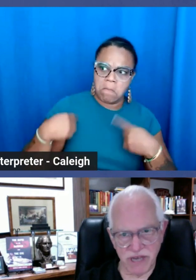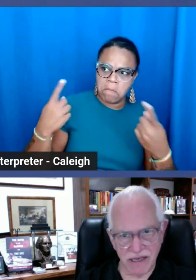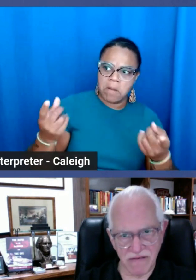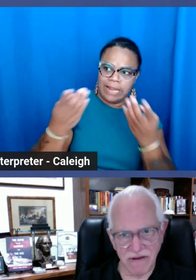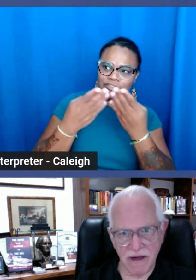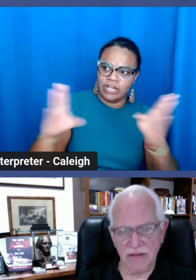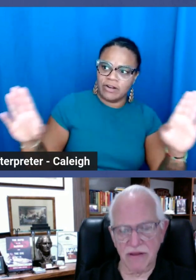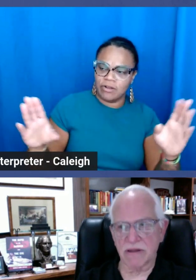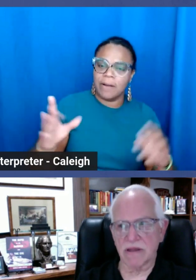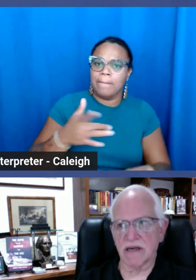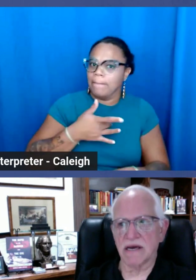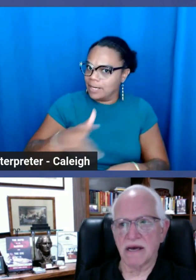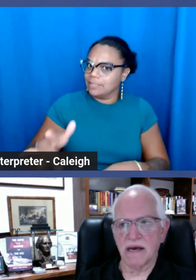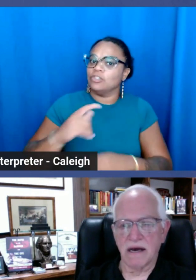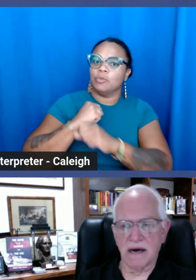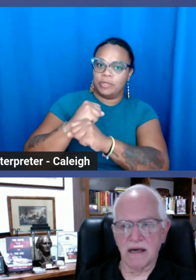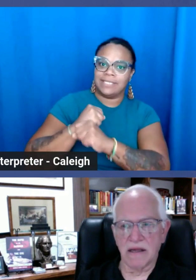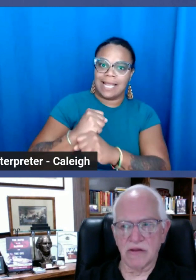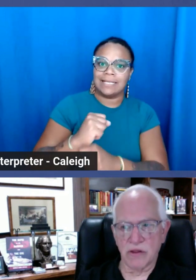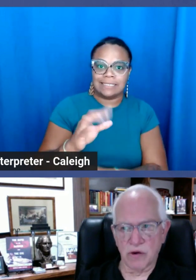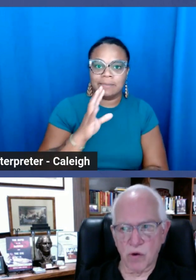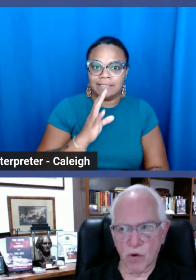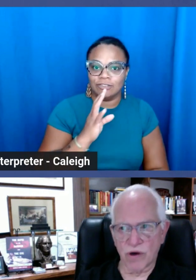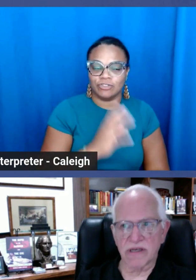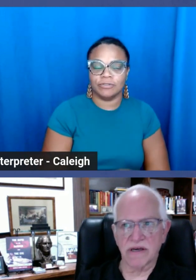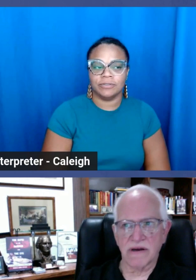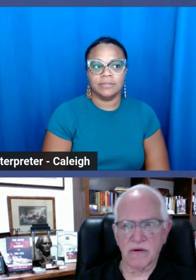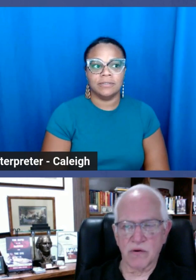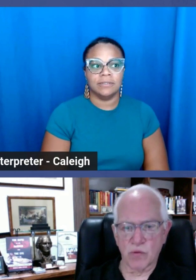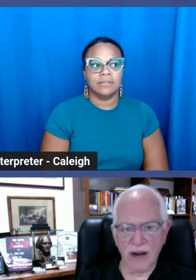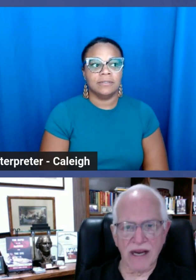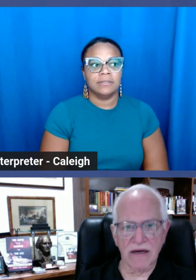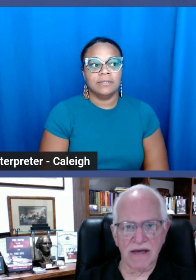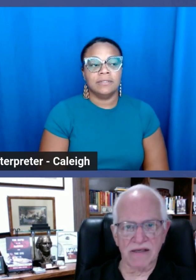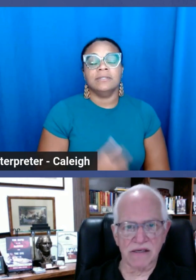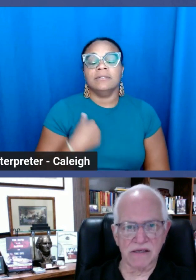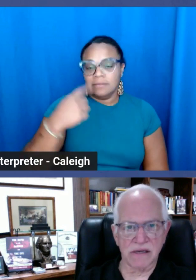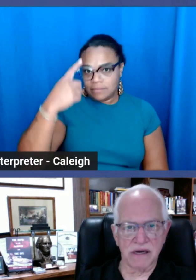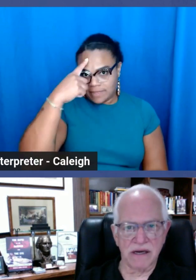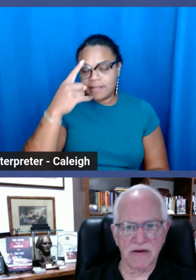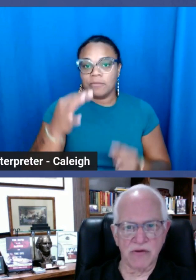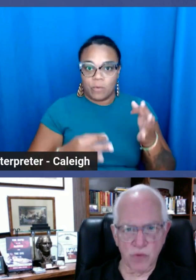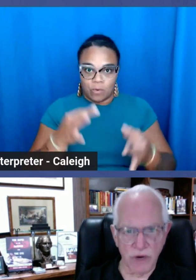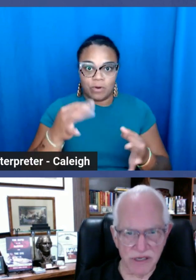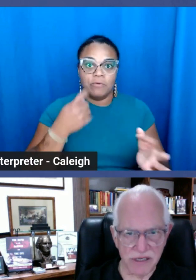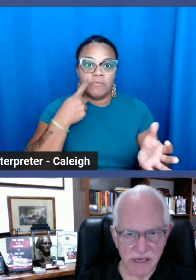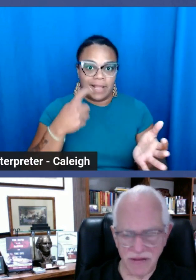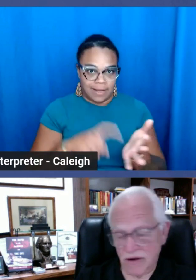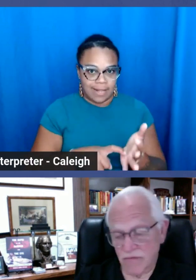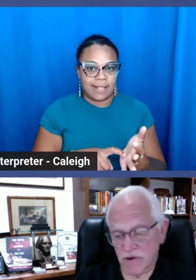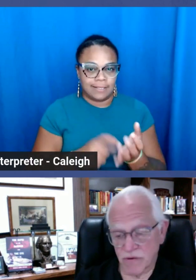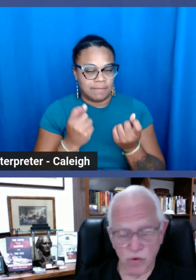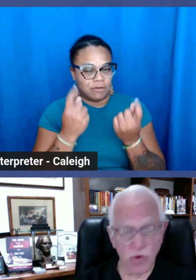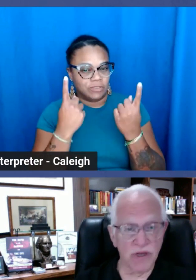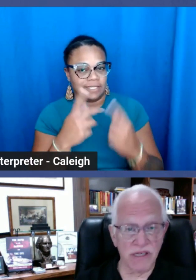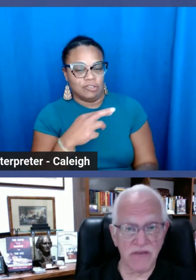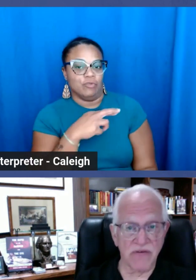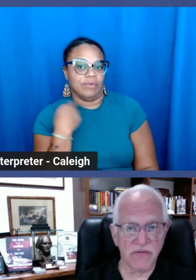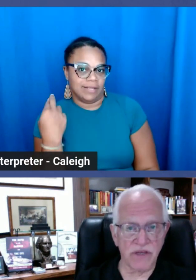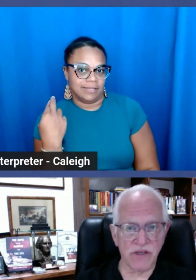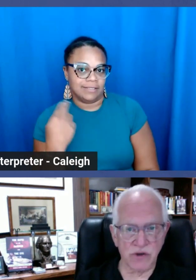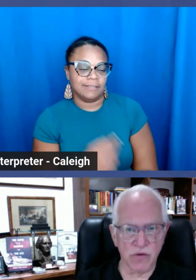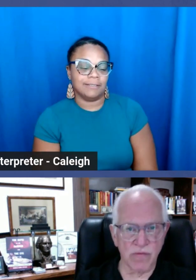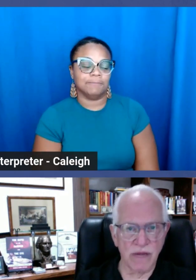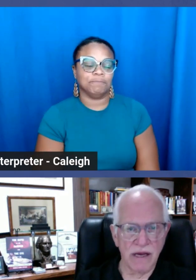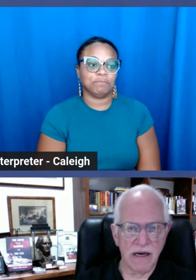speech protective. I think that the court recognizes the risks, and there have been rulings even